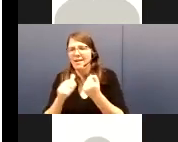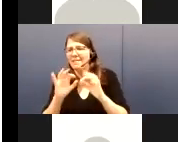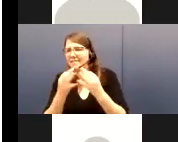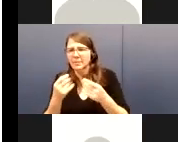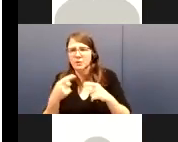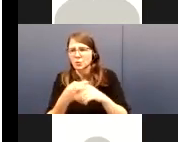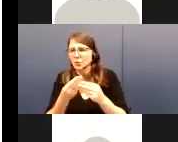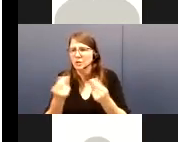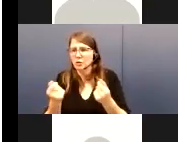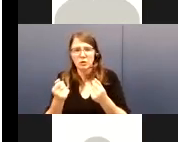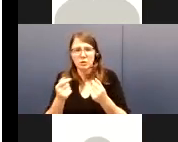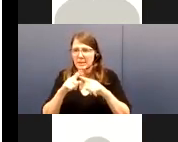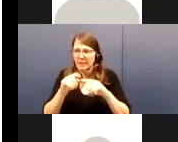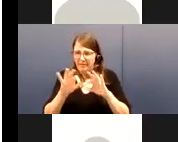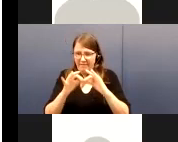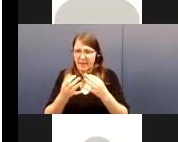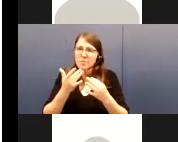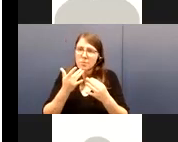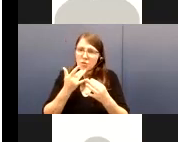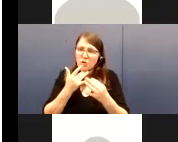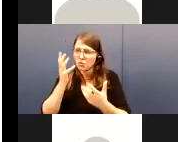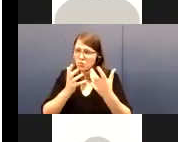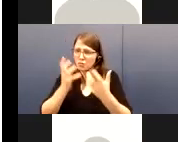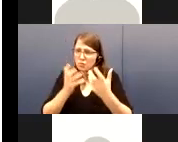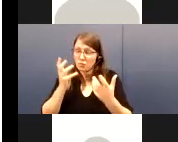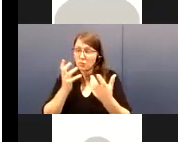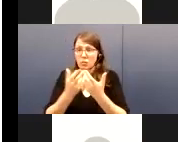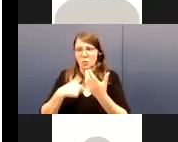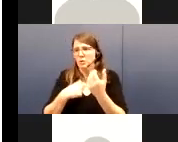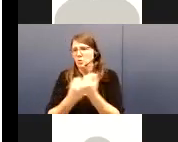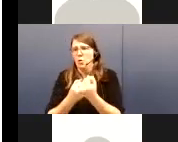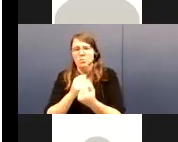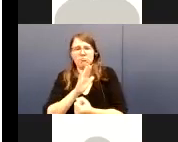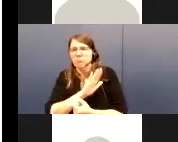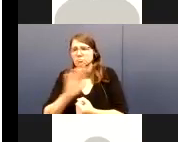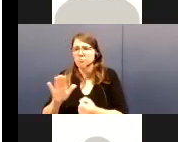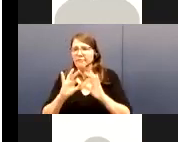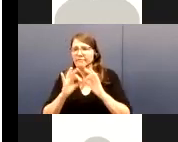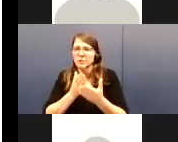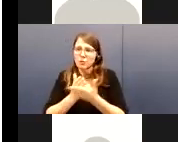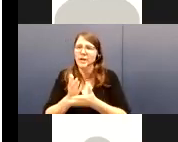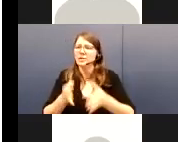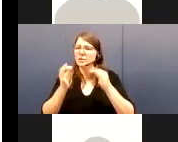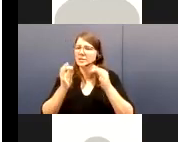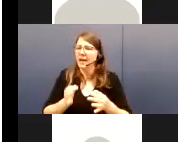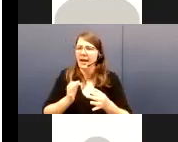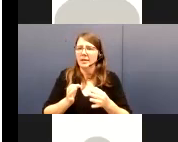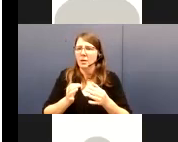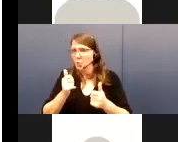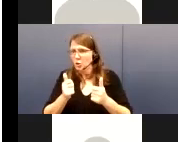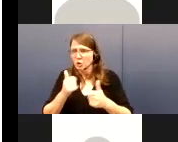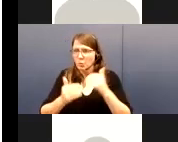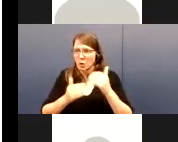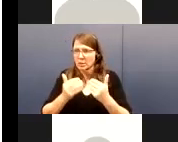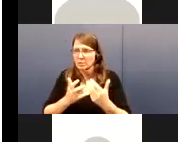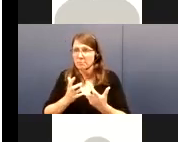family, we are very supportive of, we're advocates of, so very much in our wheelhouse for a lot of